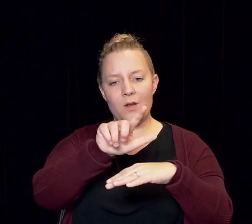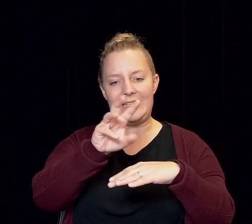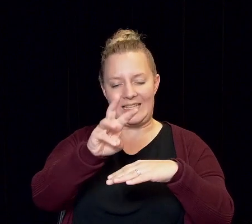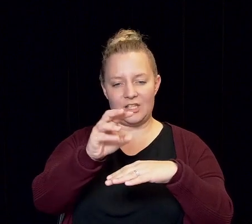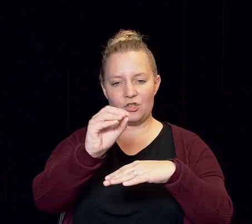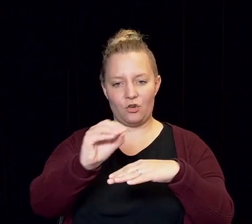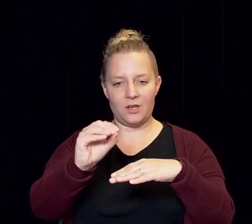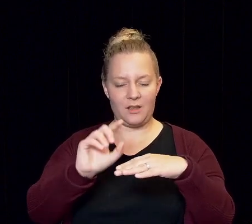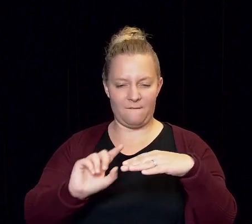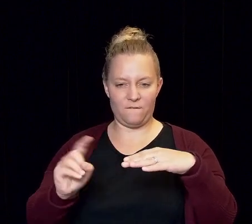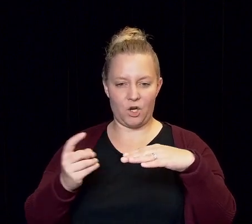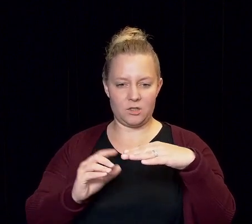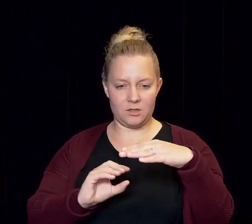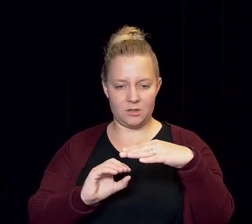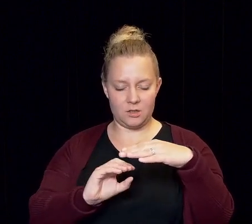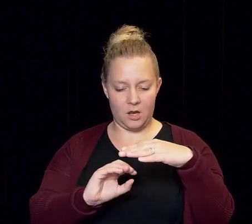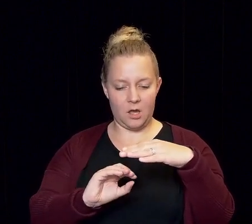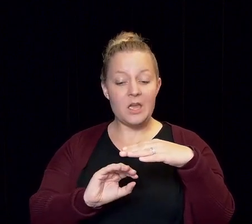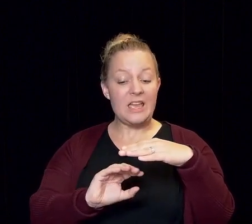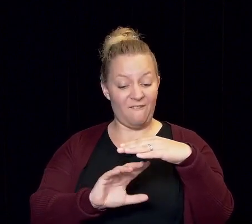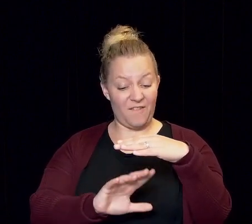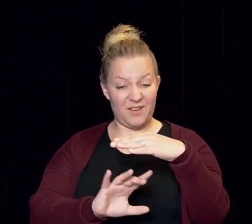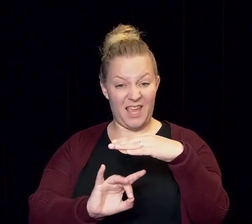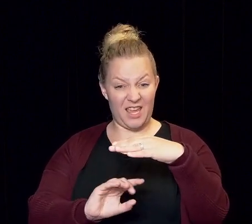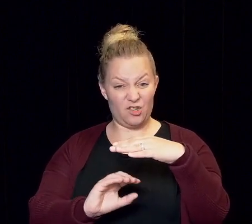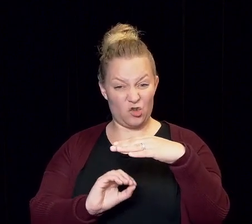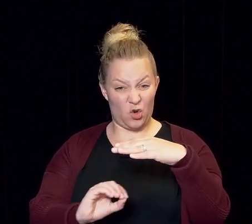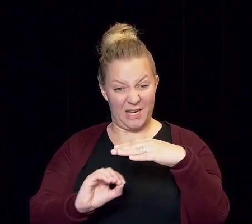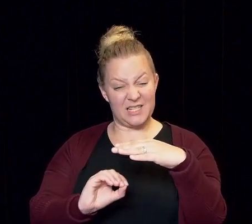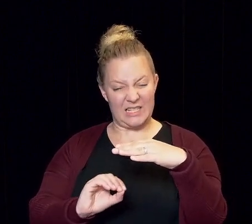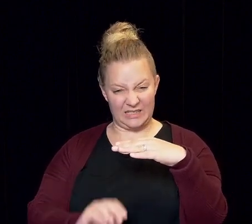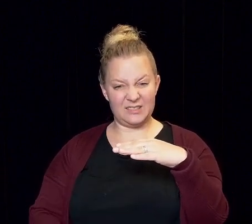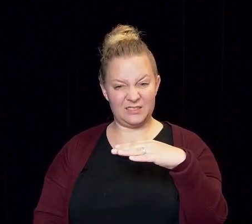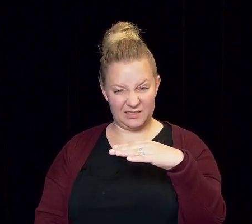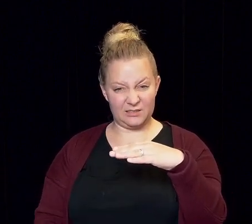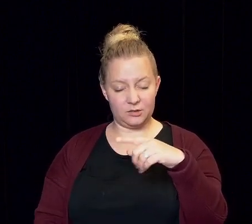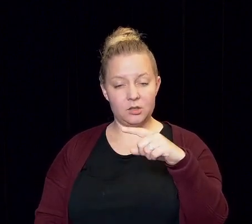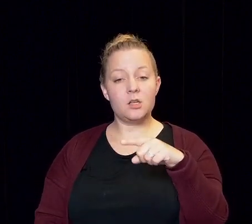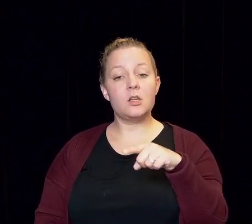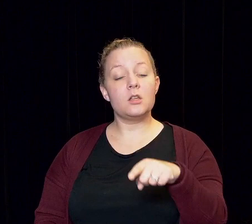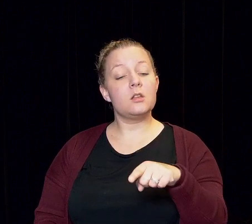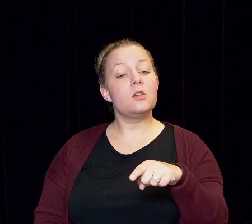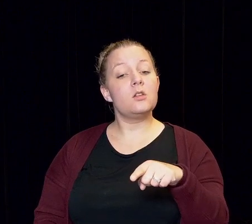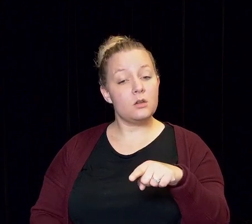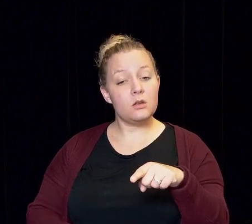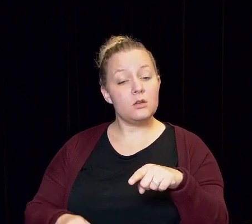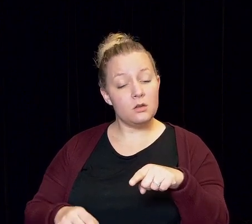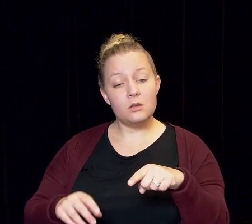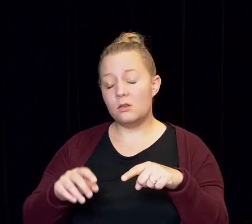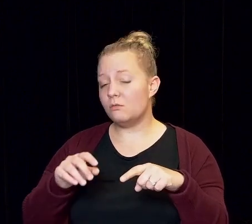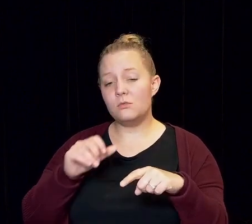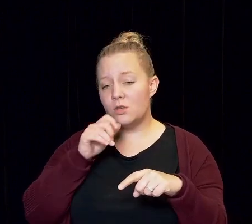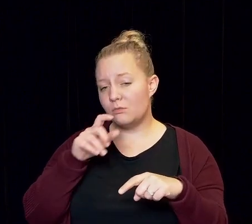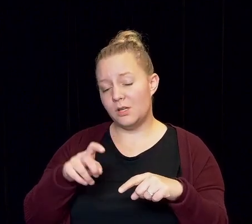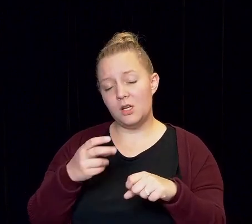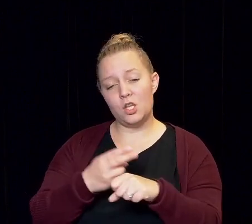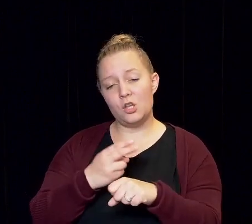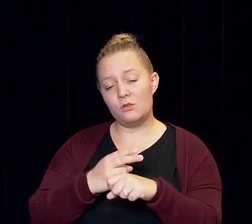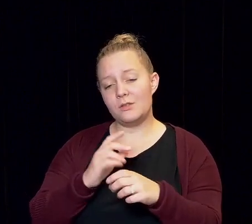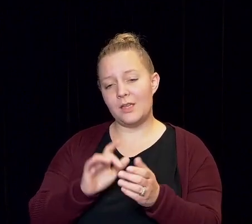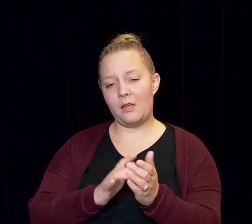first. So first it was 58 degrees. And you are allowed to use your calculator. When you do that, you'll see it's about